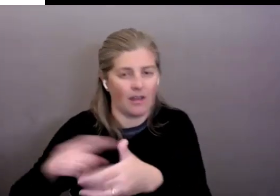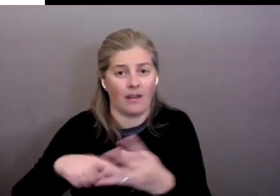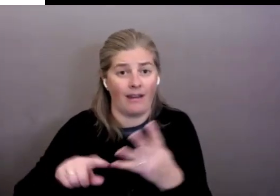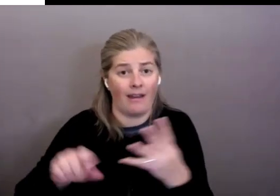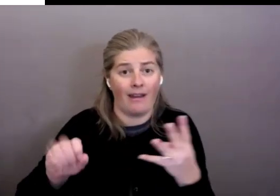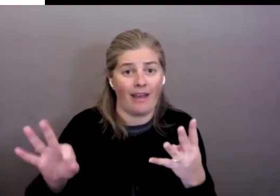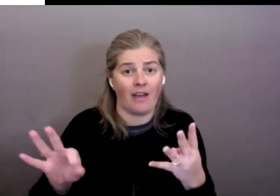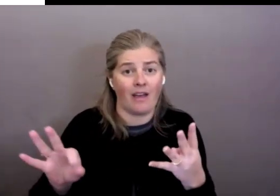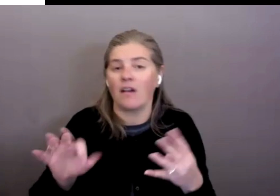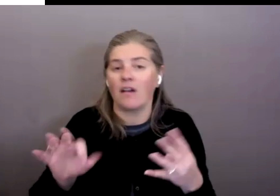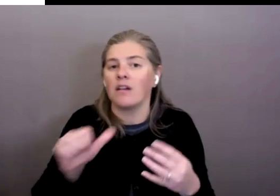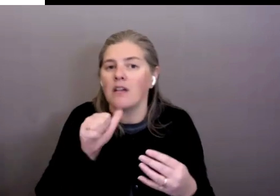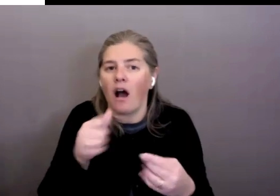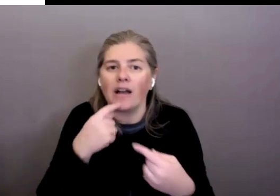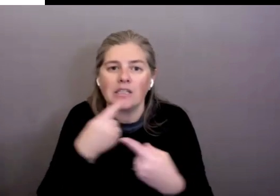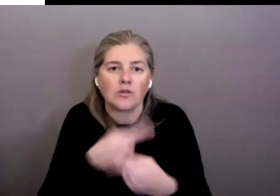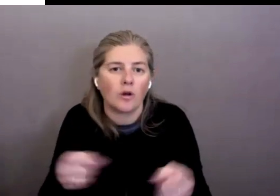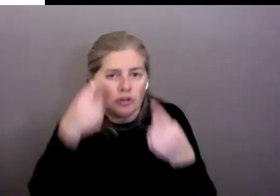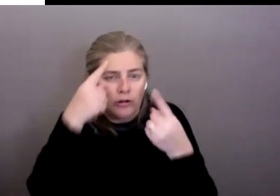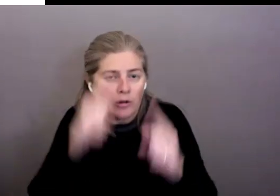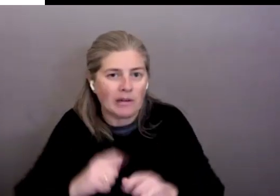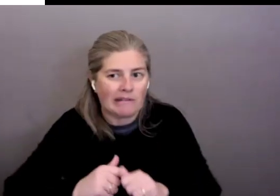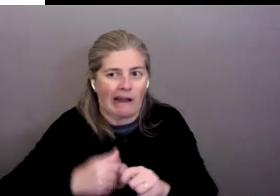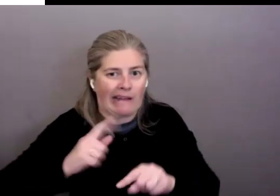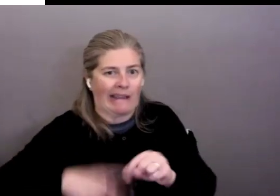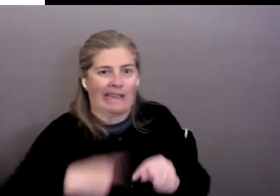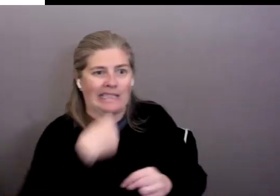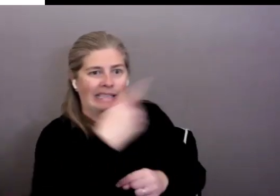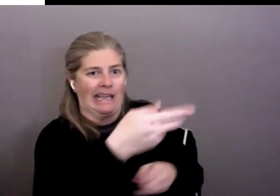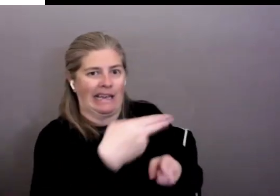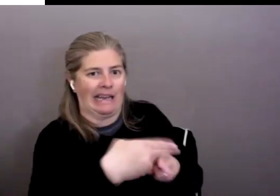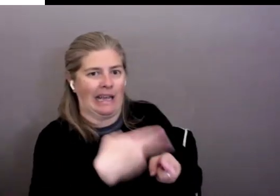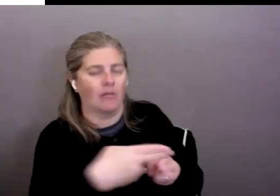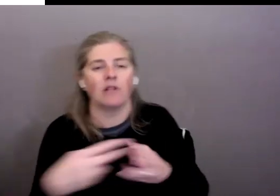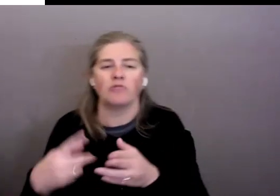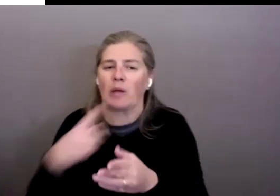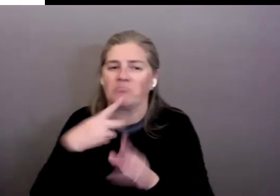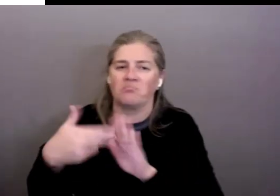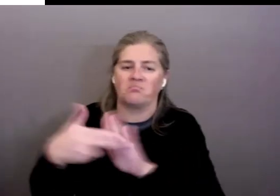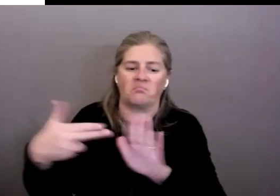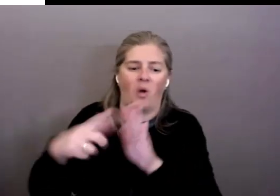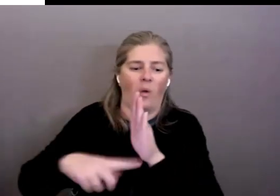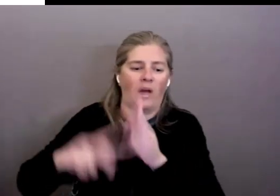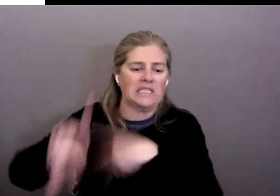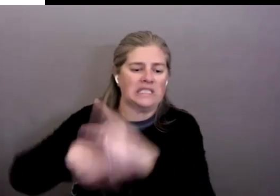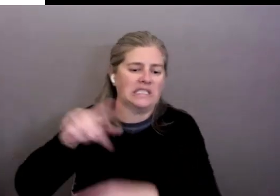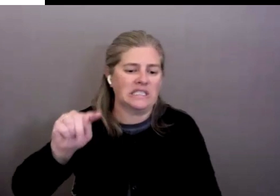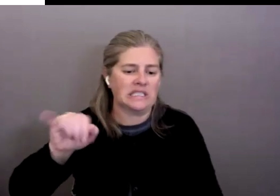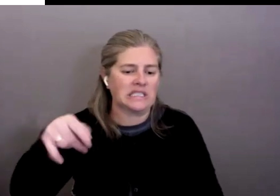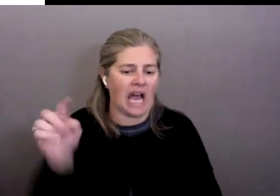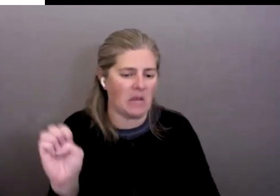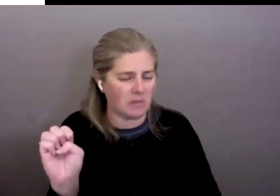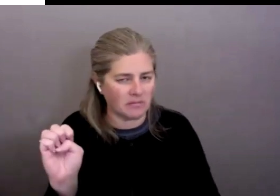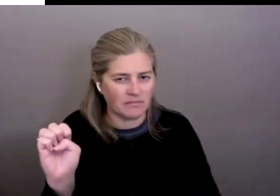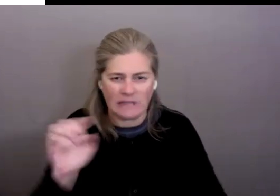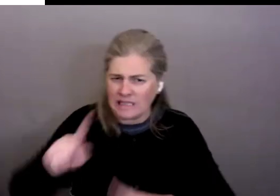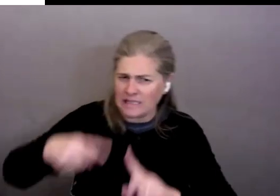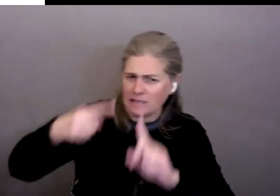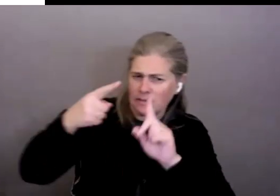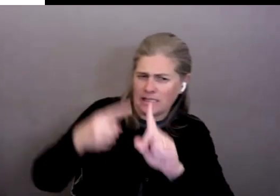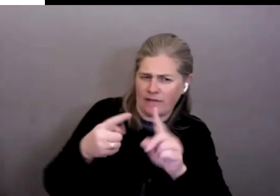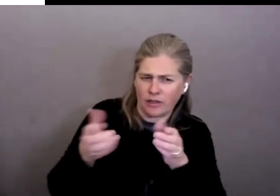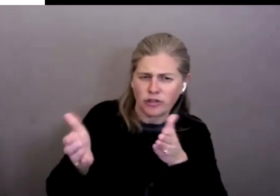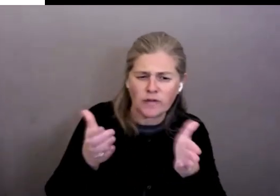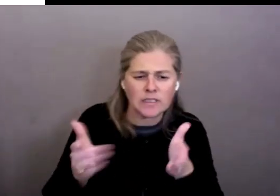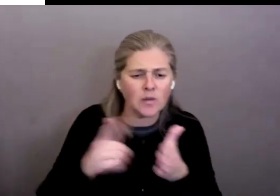non-disclosure agreement prevents you from disclosing the name, it asks you to disclose the type. You have to disclose the specific services or the kinds